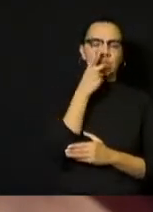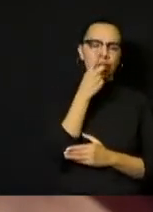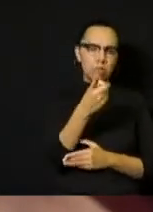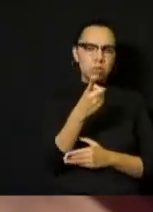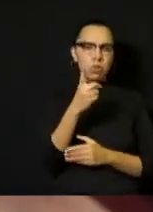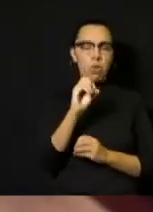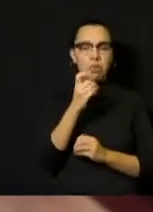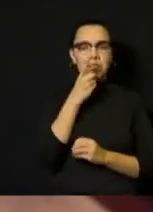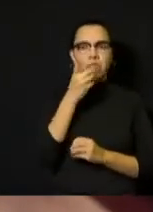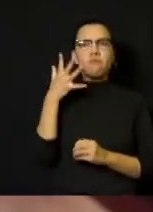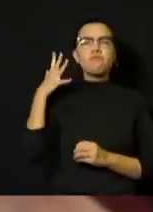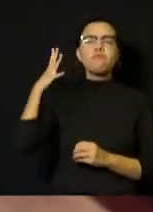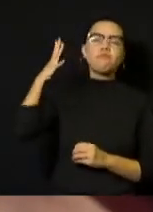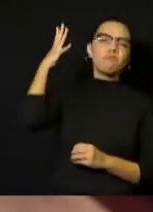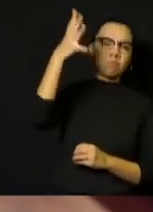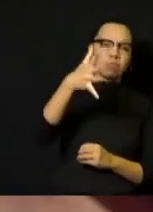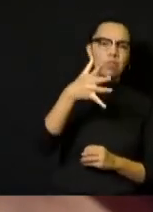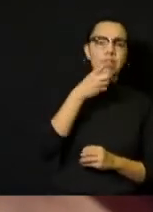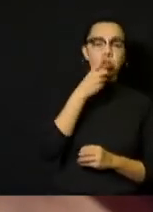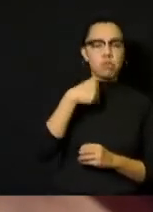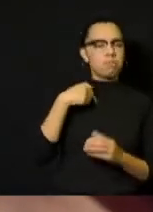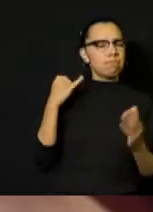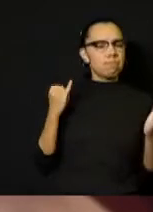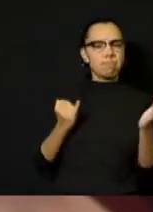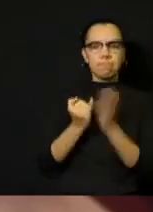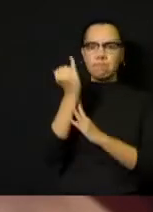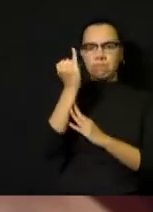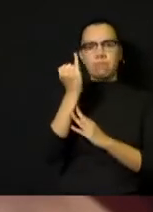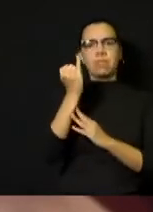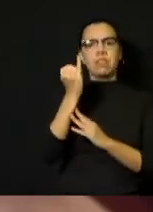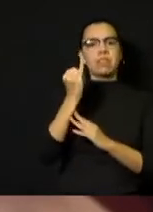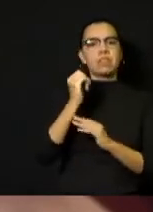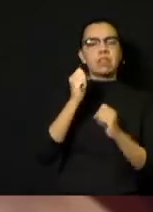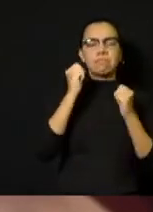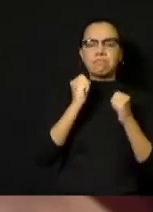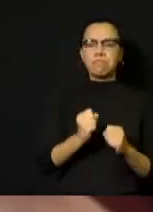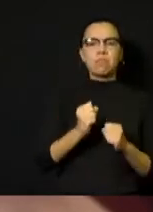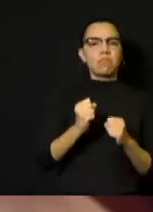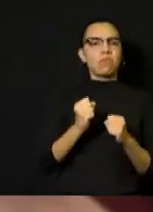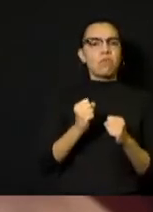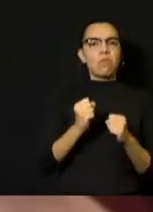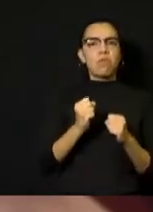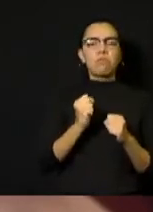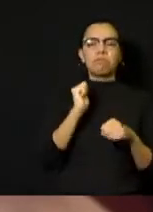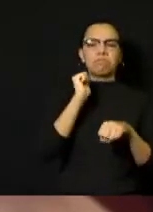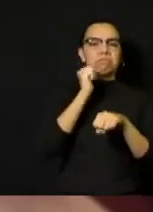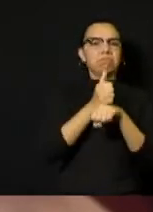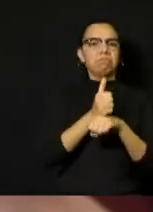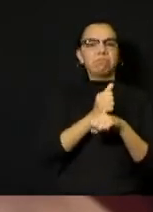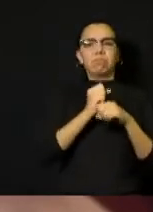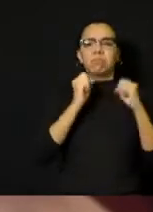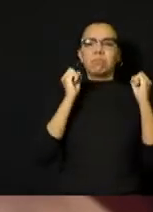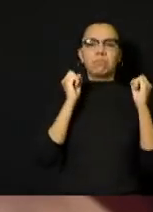Jorge said or predicted our future, I decided to have an organization so